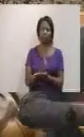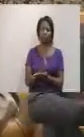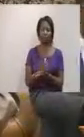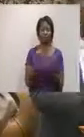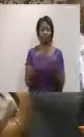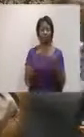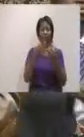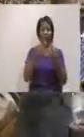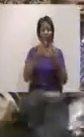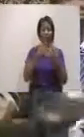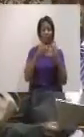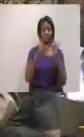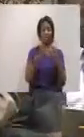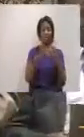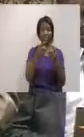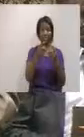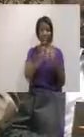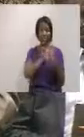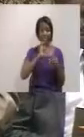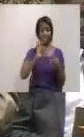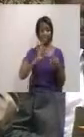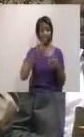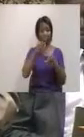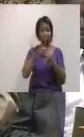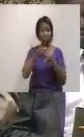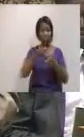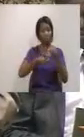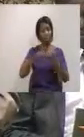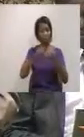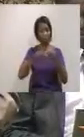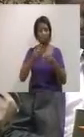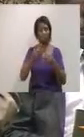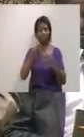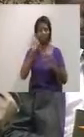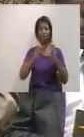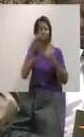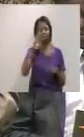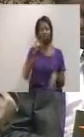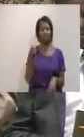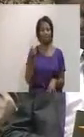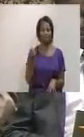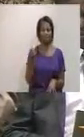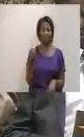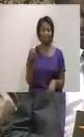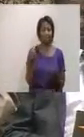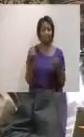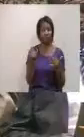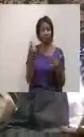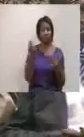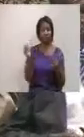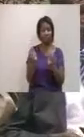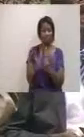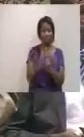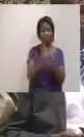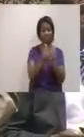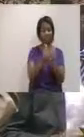officials who encourage and facilitate corruption are stealing from the public. There are companies who run companies that